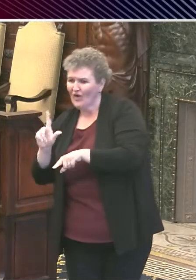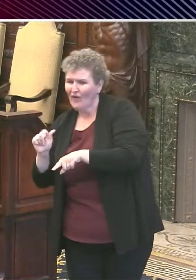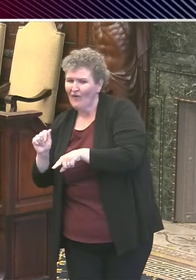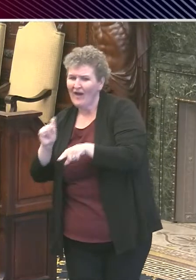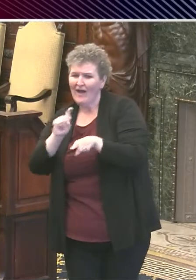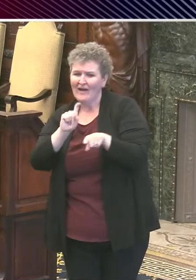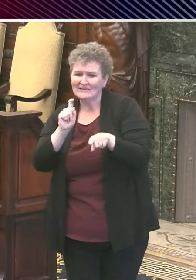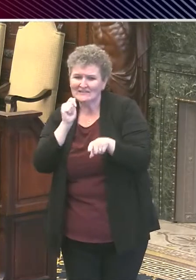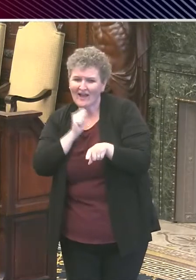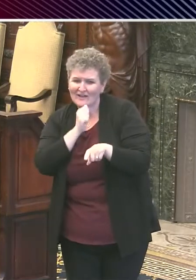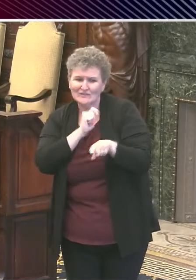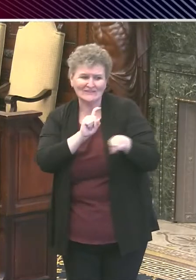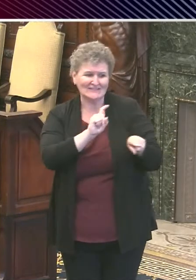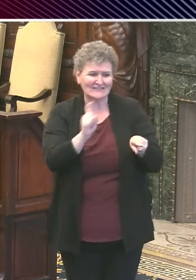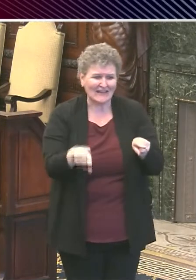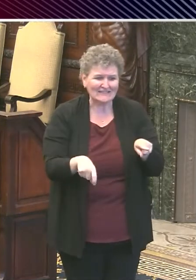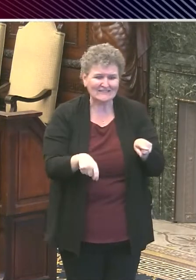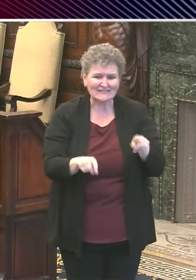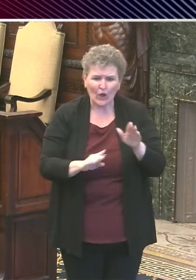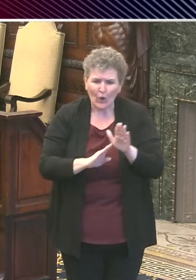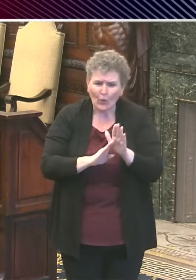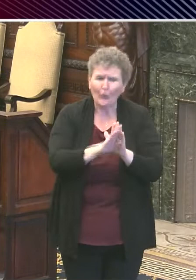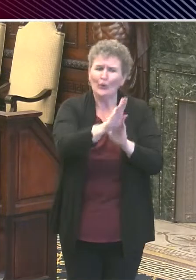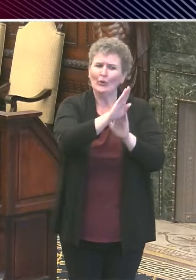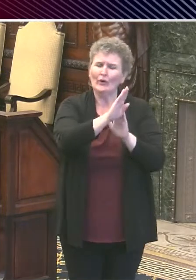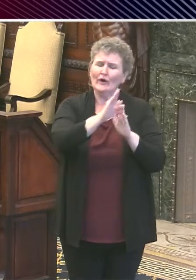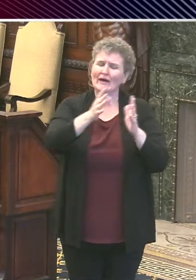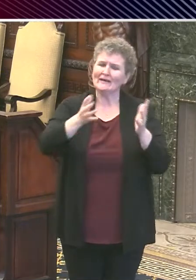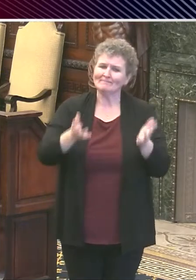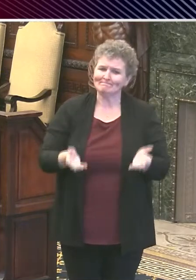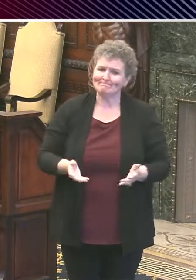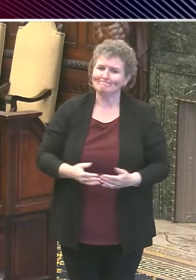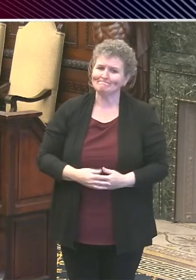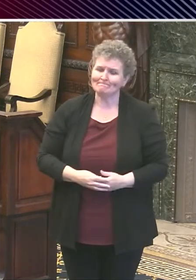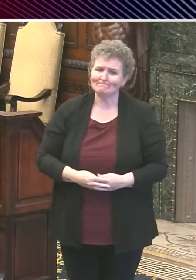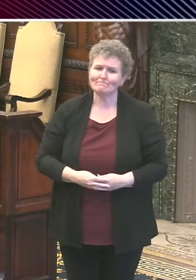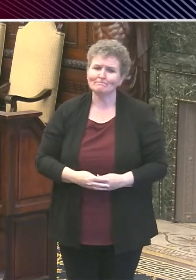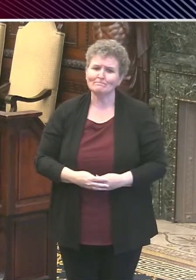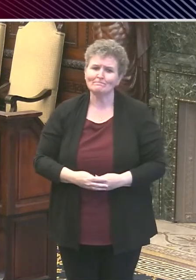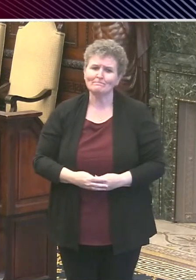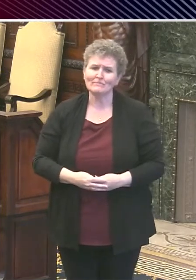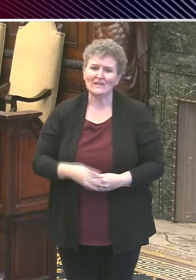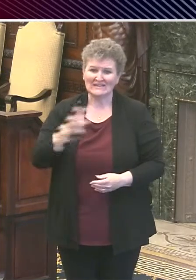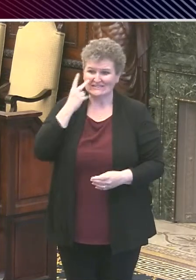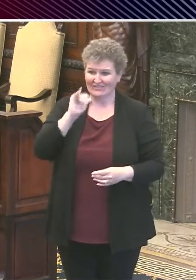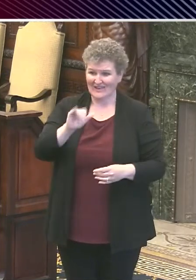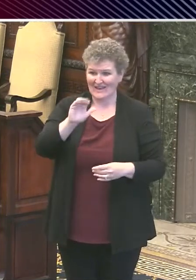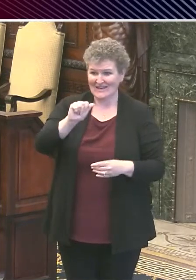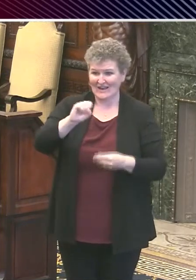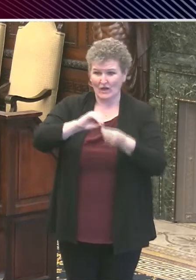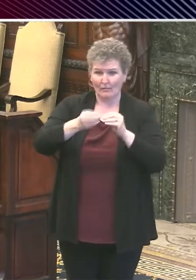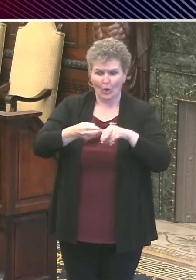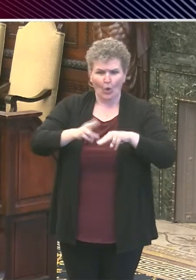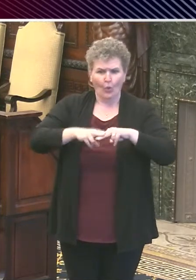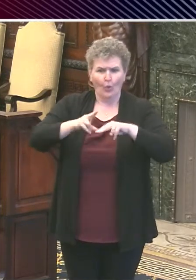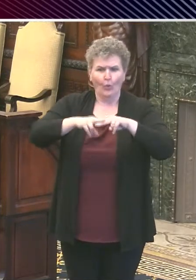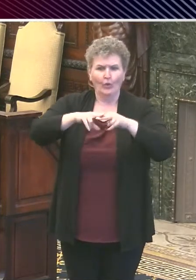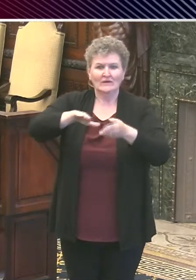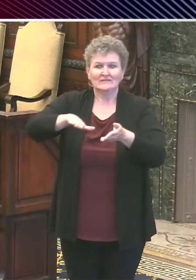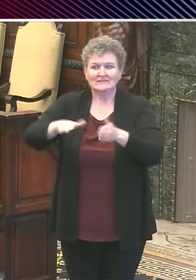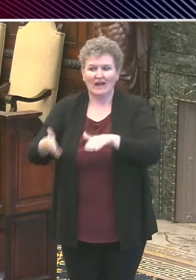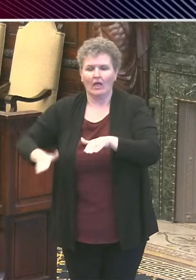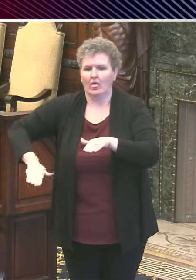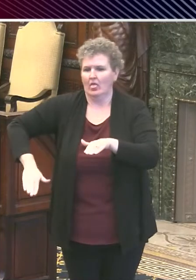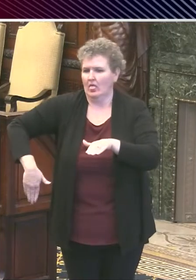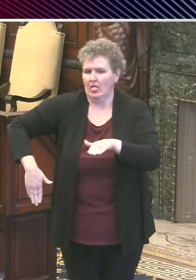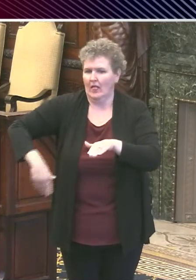in Texas. Now, initially, those sites could say that they were seeing an increase in cases, but not an increase in deaths. But we know that